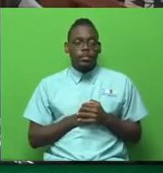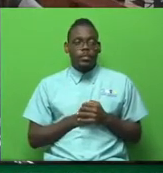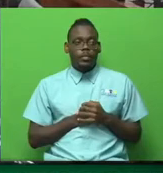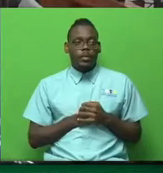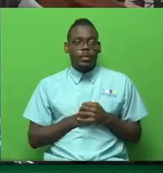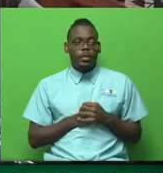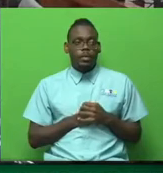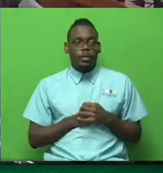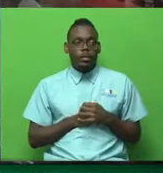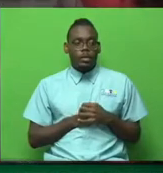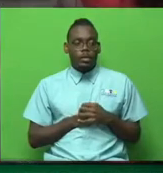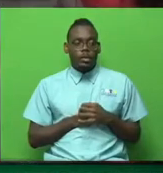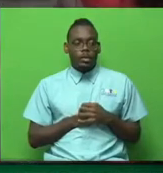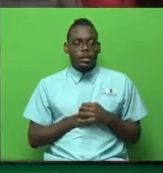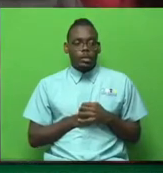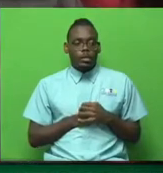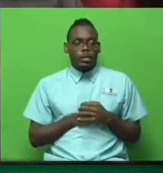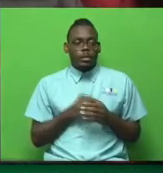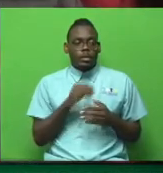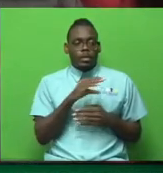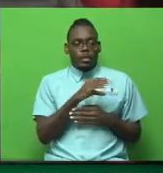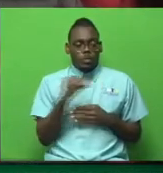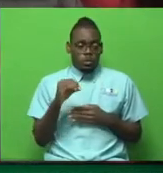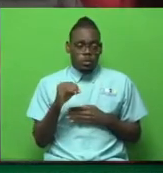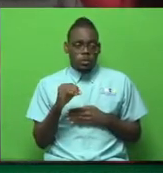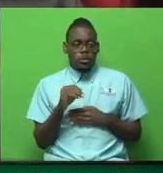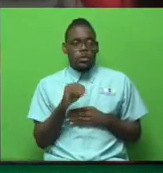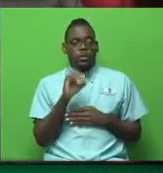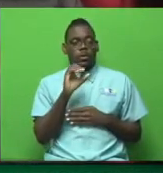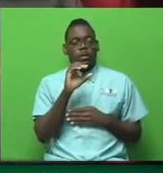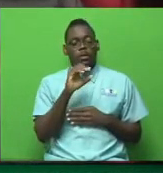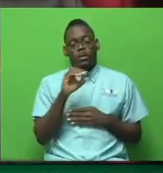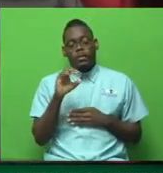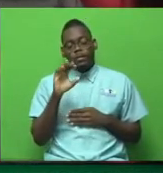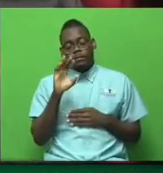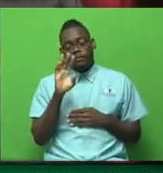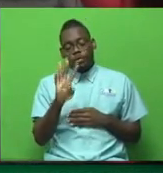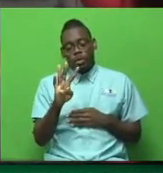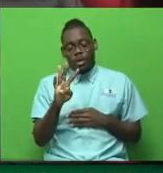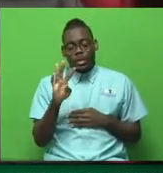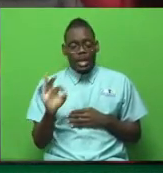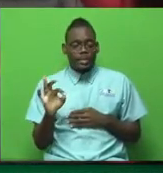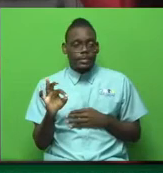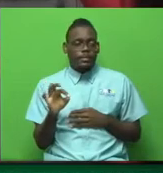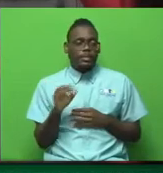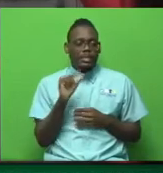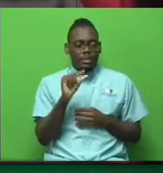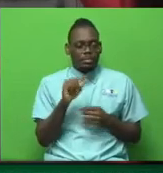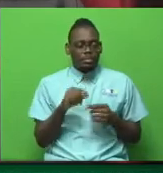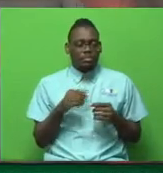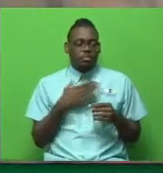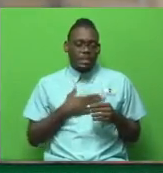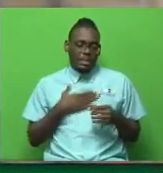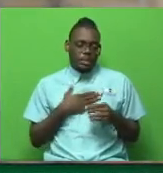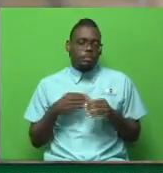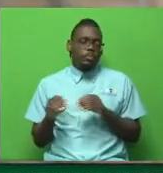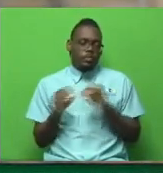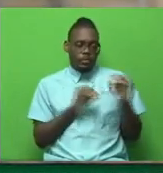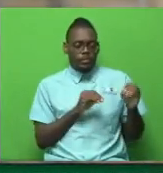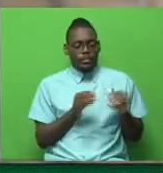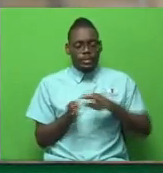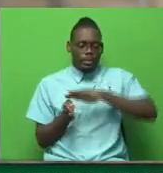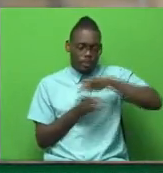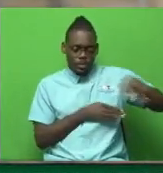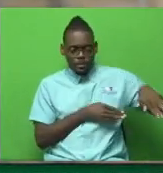matters again right so I give you a little leeway but yes no problem also the opposition